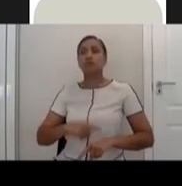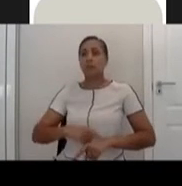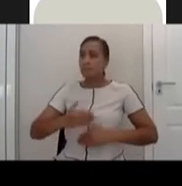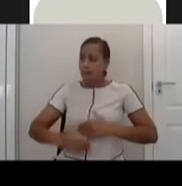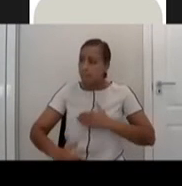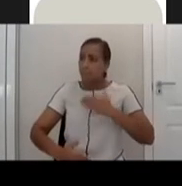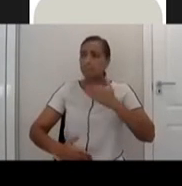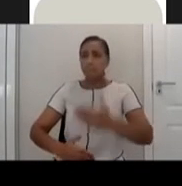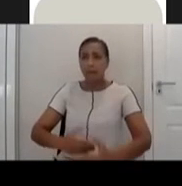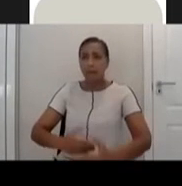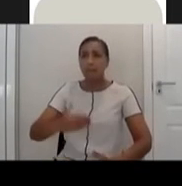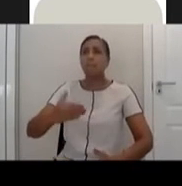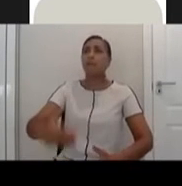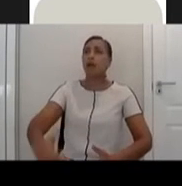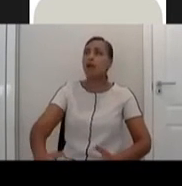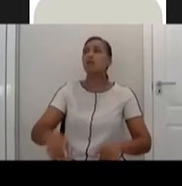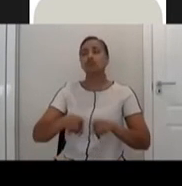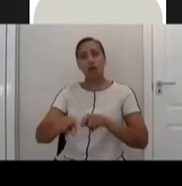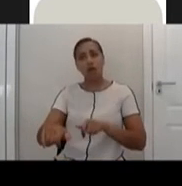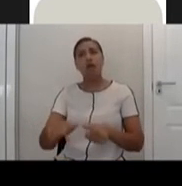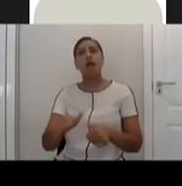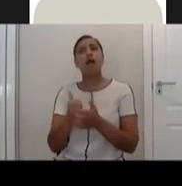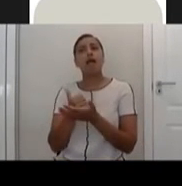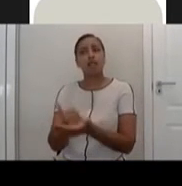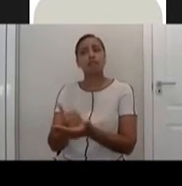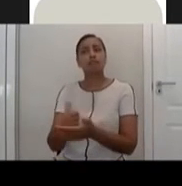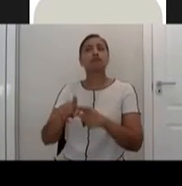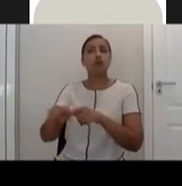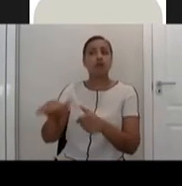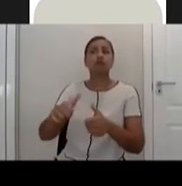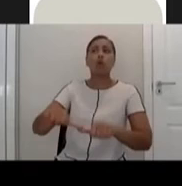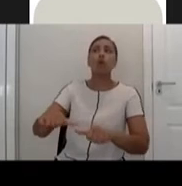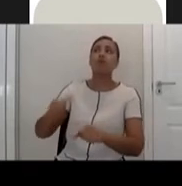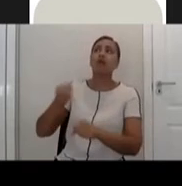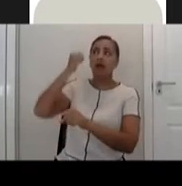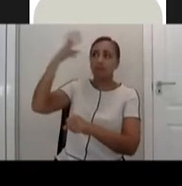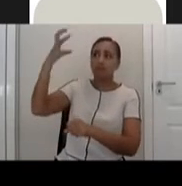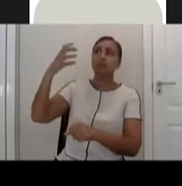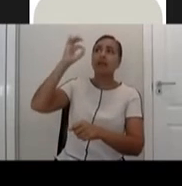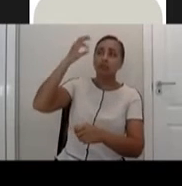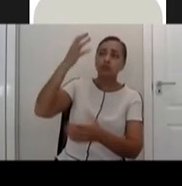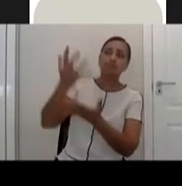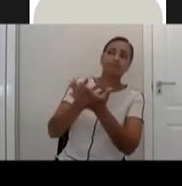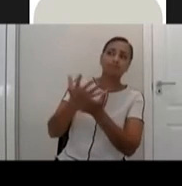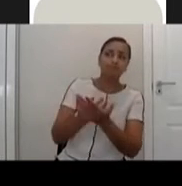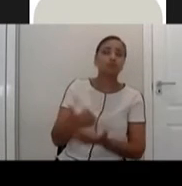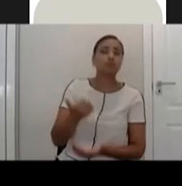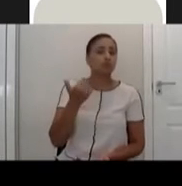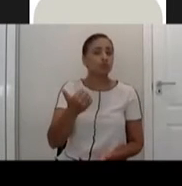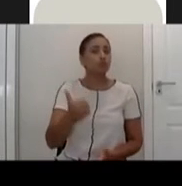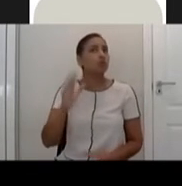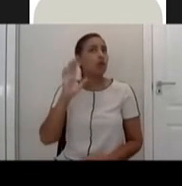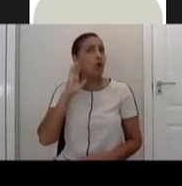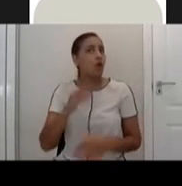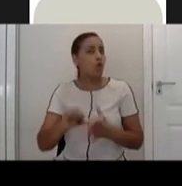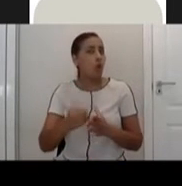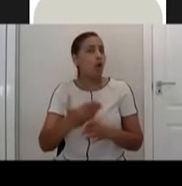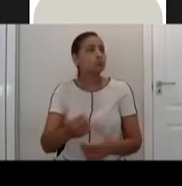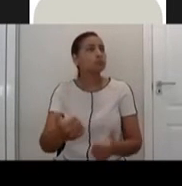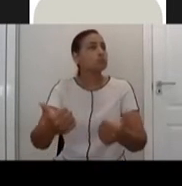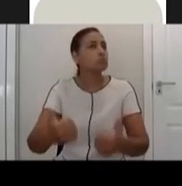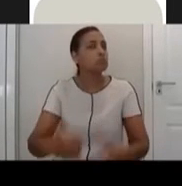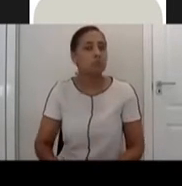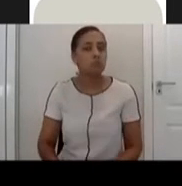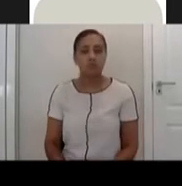make a difference where we can. Otherwise it could feel kind of overwhelming. So yeah, it was good to hear some of that work that's being done. Yeah. Okay, I'm